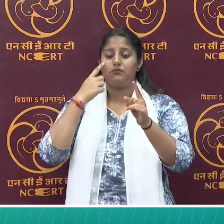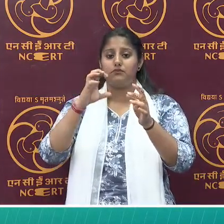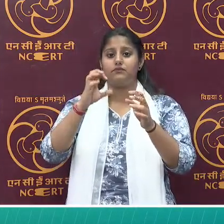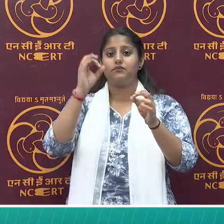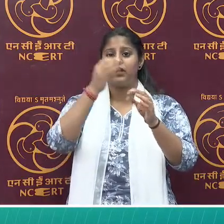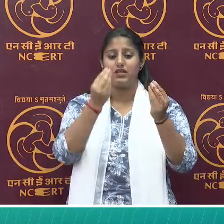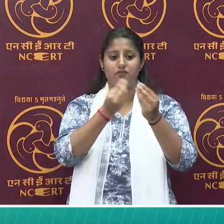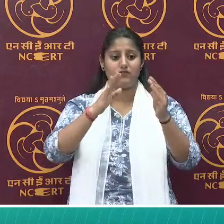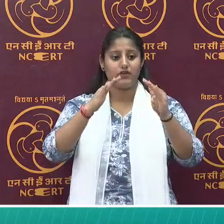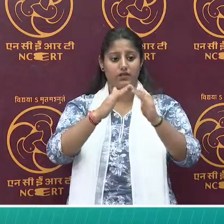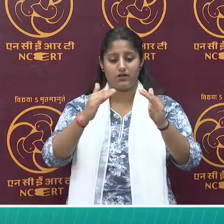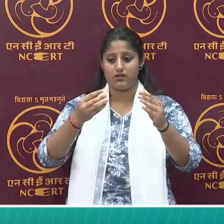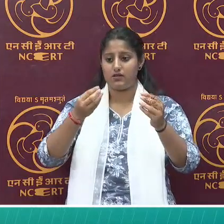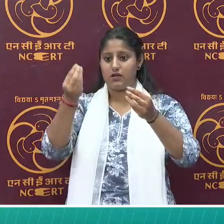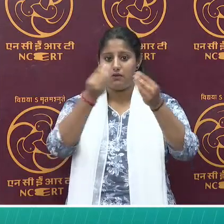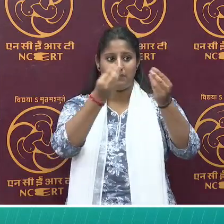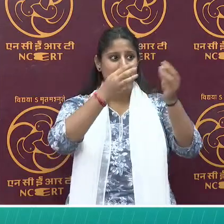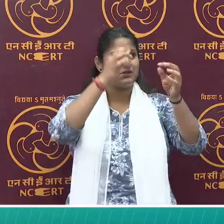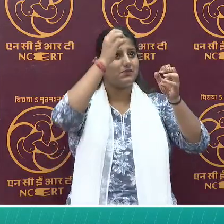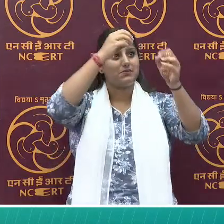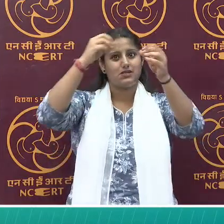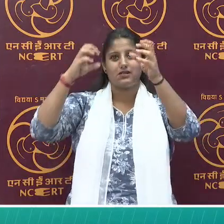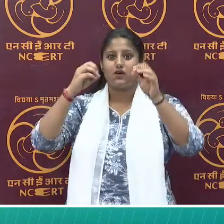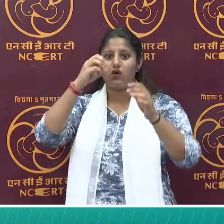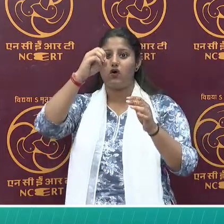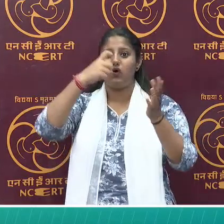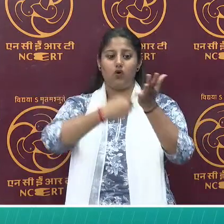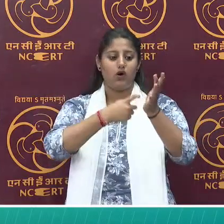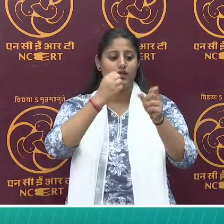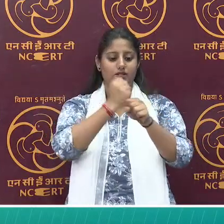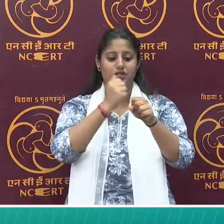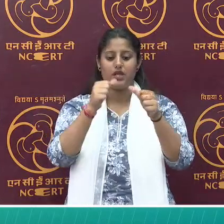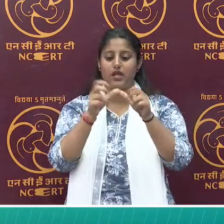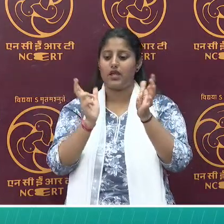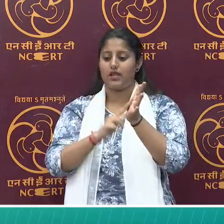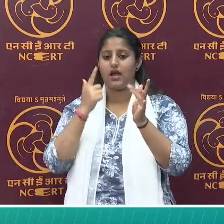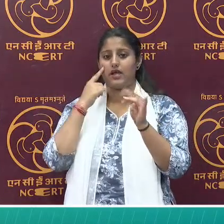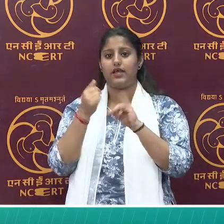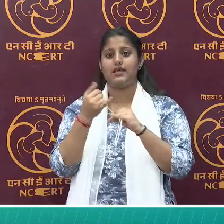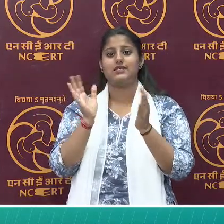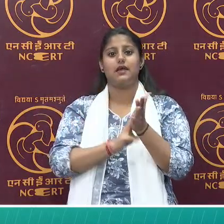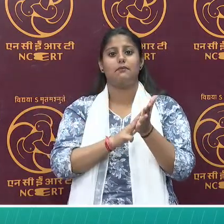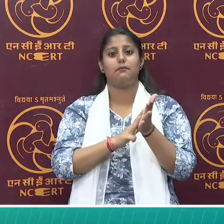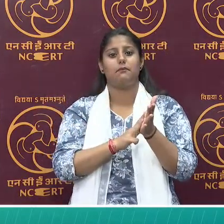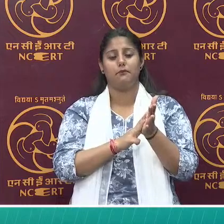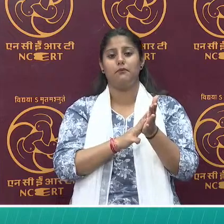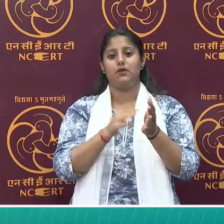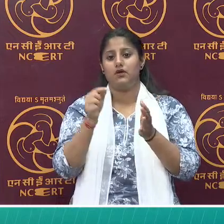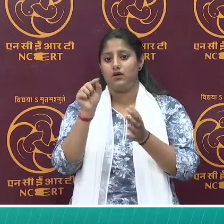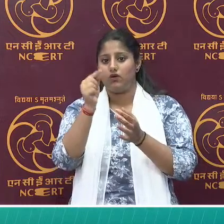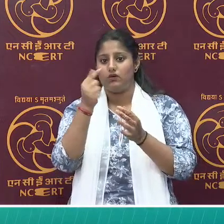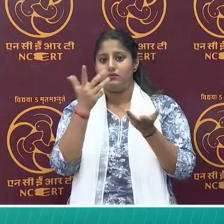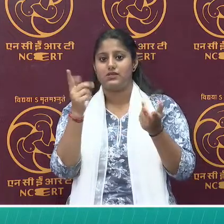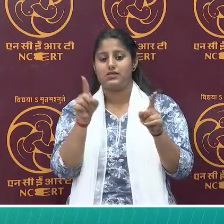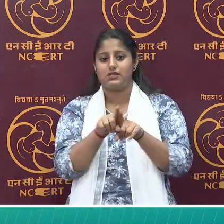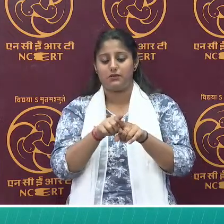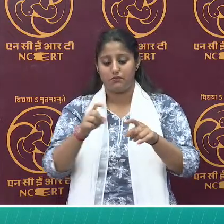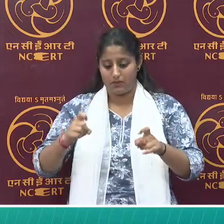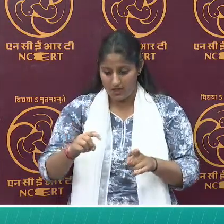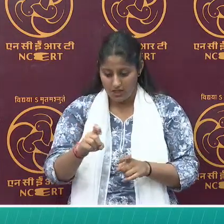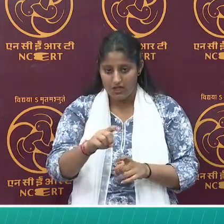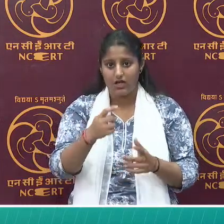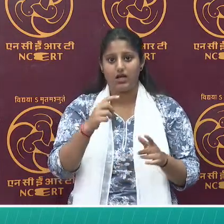microorganisms and the organisms which provide fertility to the soil. Say earthworms, they are